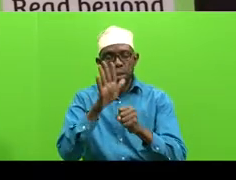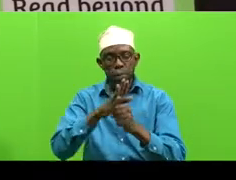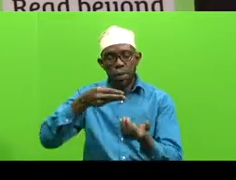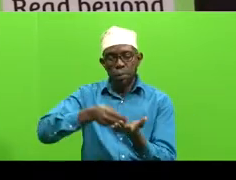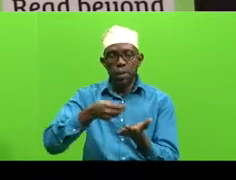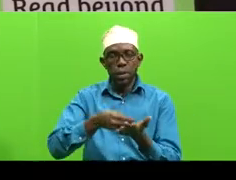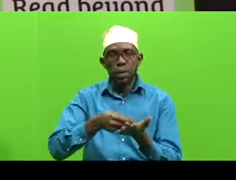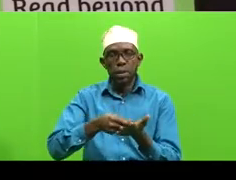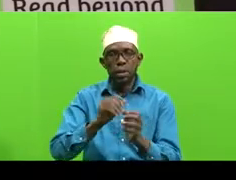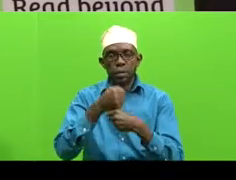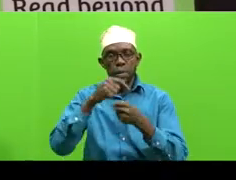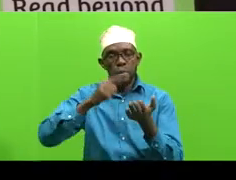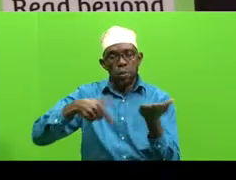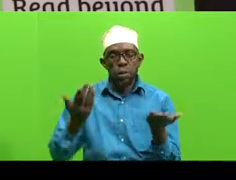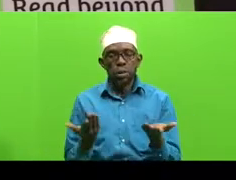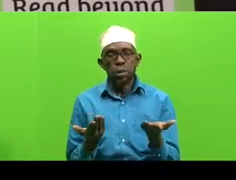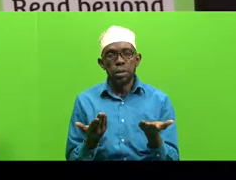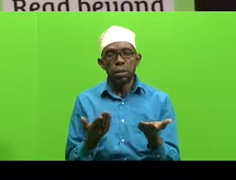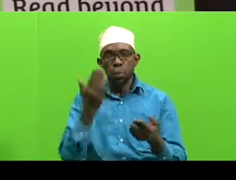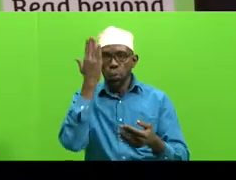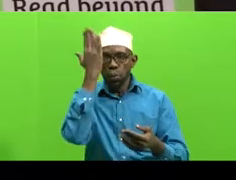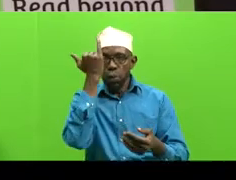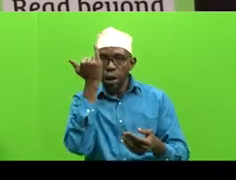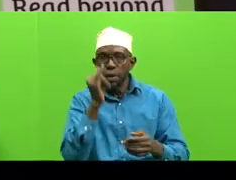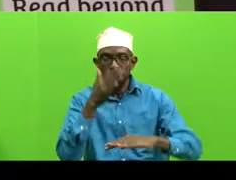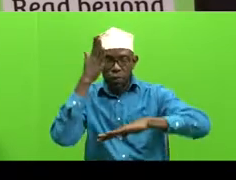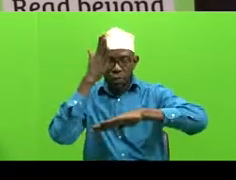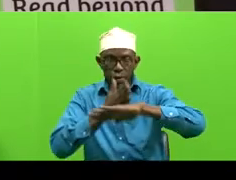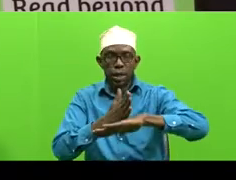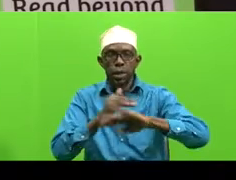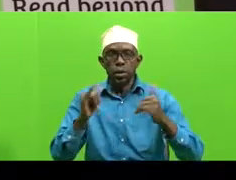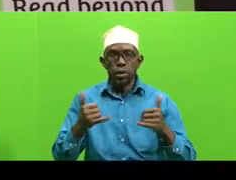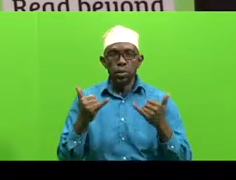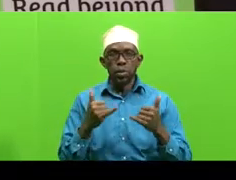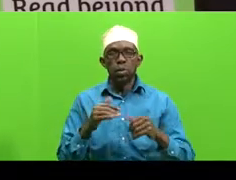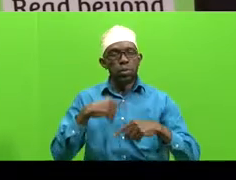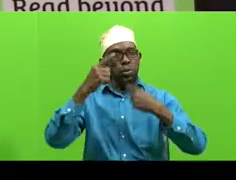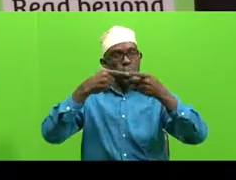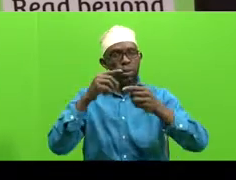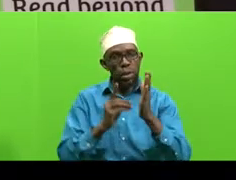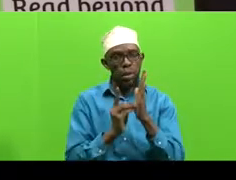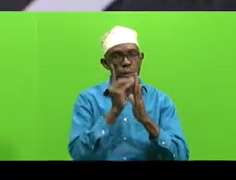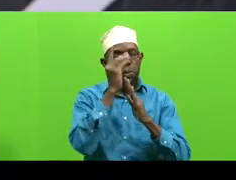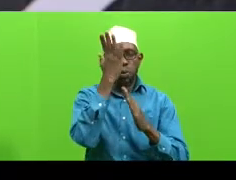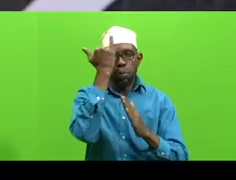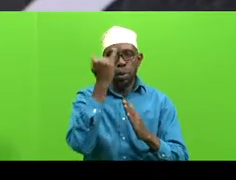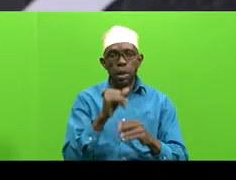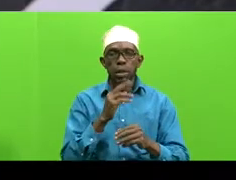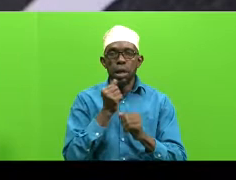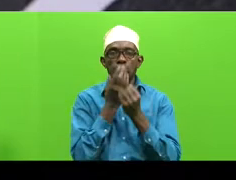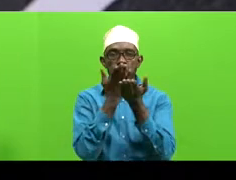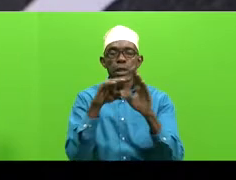do we make of this phenomenon? Why is fake news so prevalent these days? And how should we